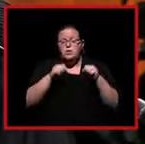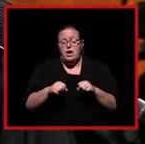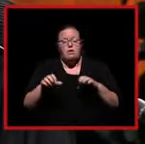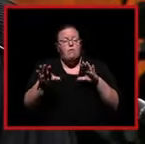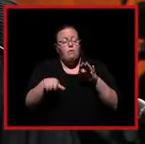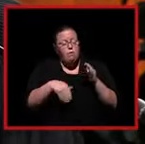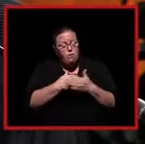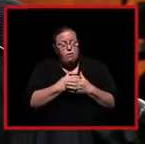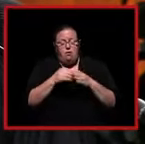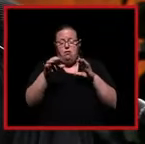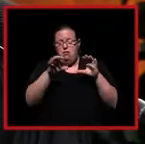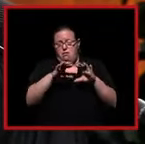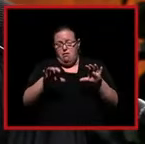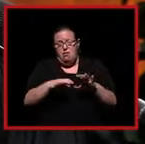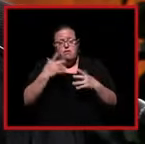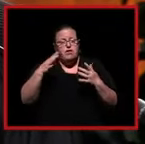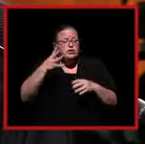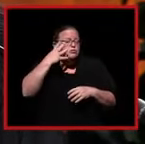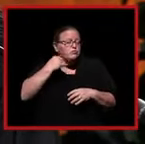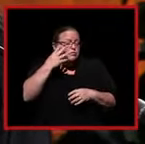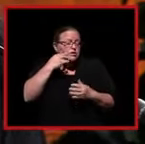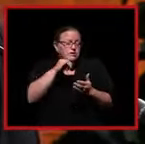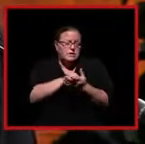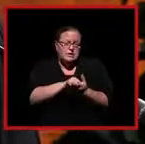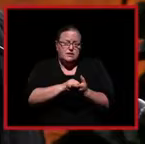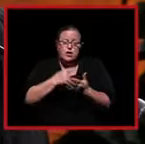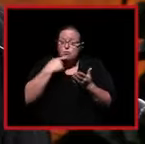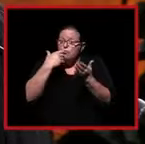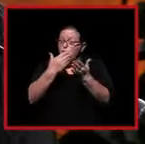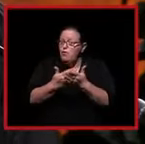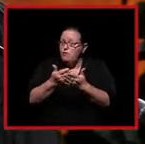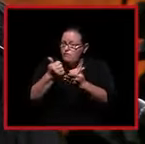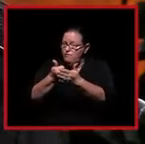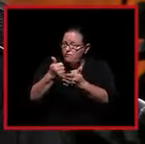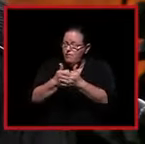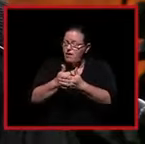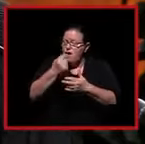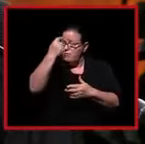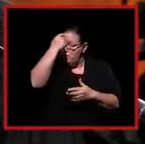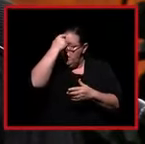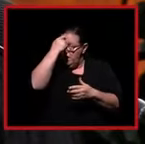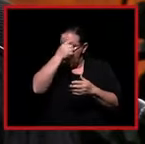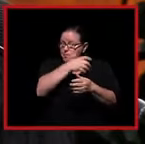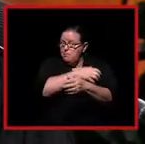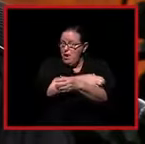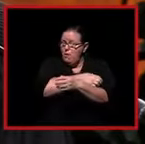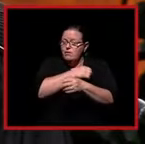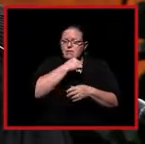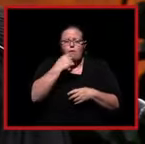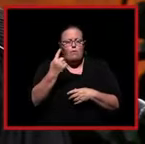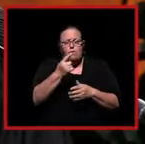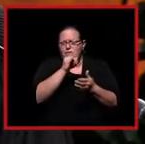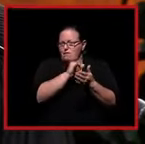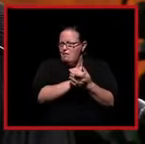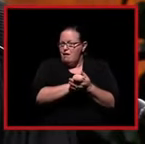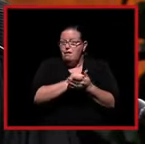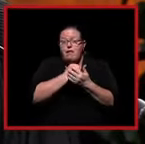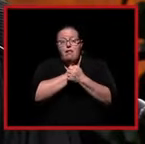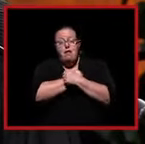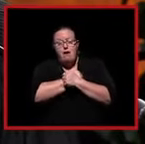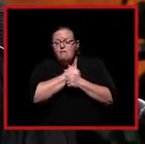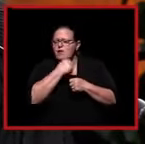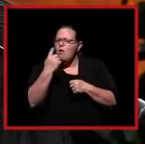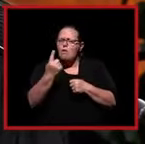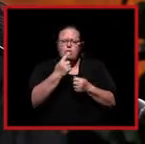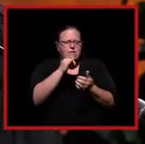have done it all. You are living proof that it's not just brain power that matters, it's not just luck that matters, it's your drive and ability